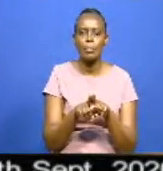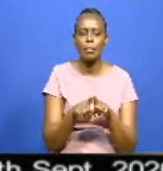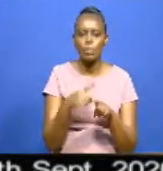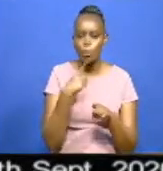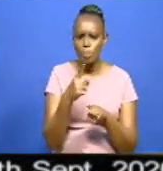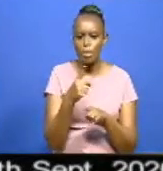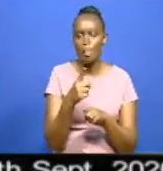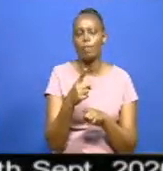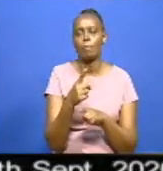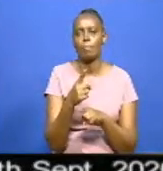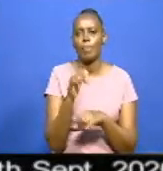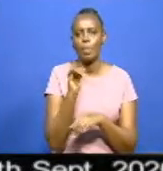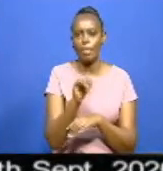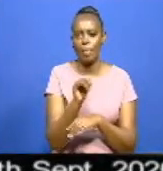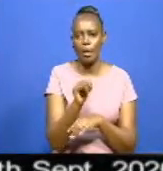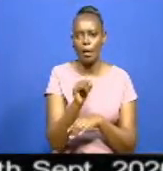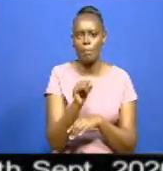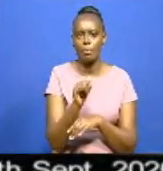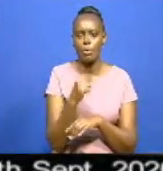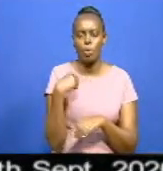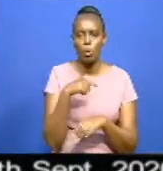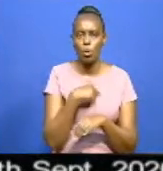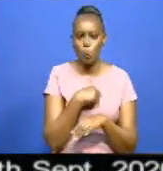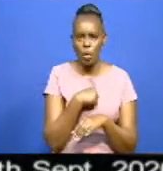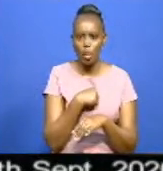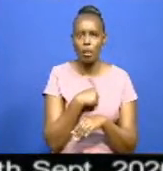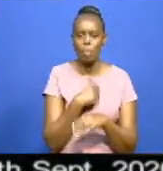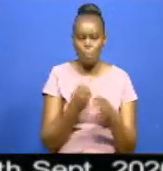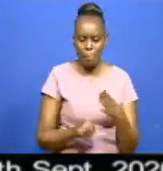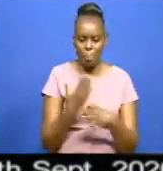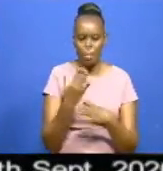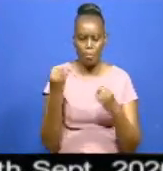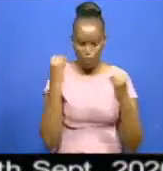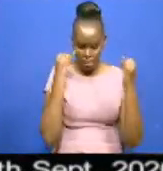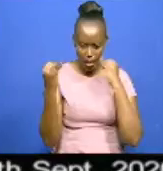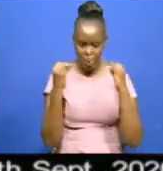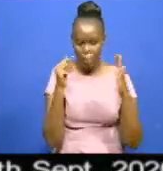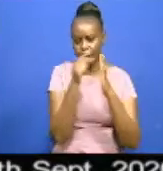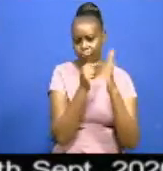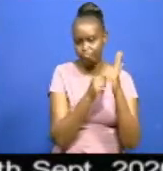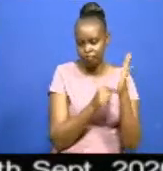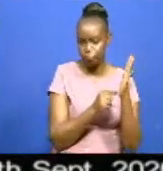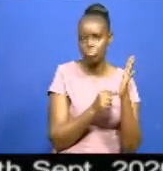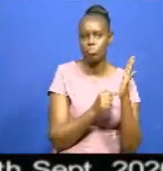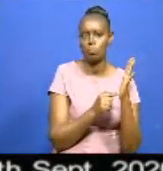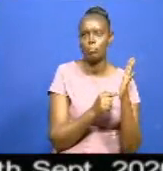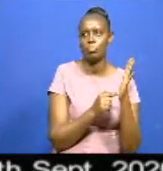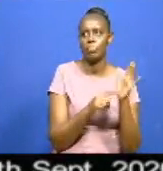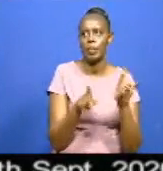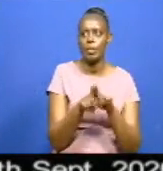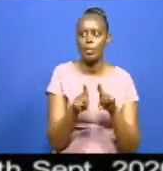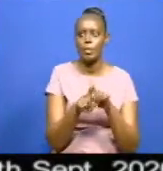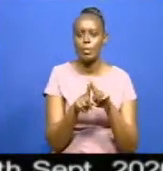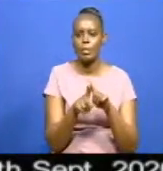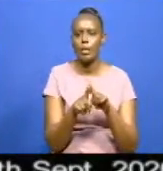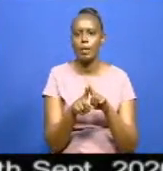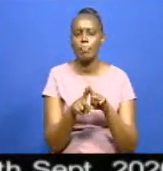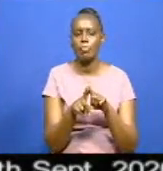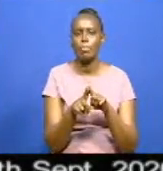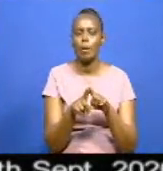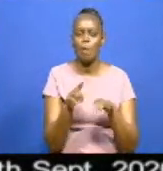indicated, that we do not just come up with interventions out of nowhere. I also, in a very committed